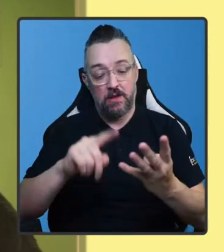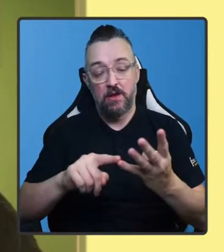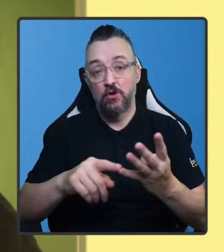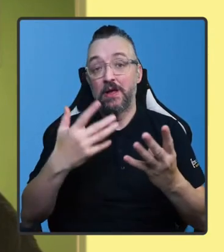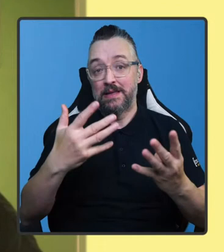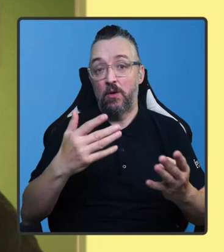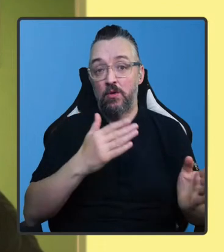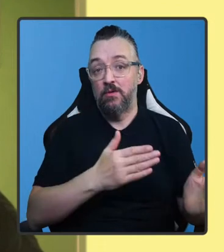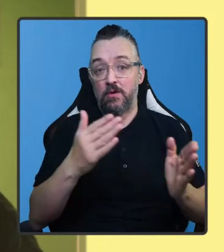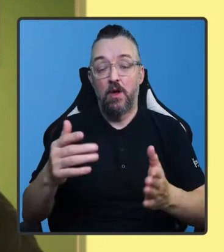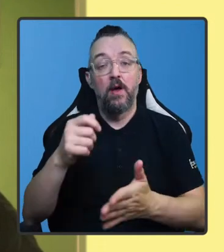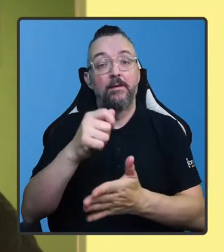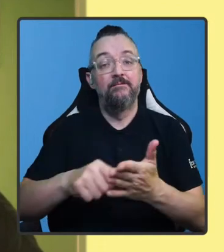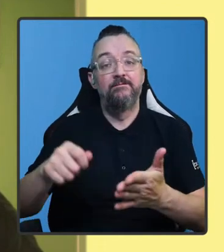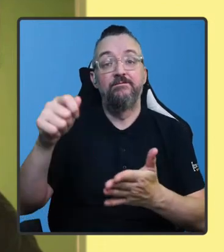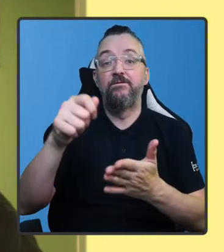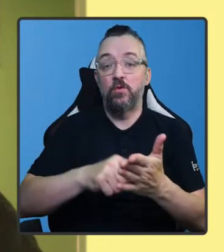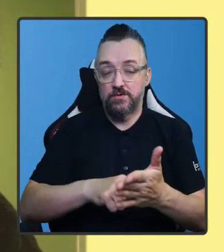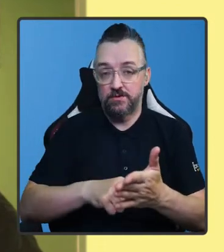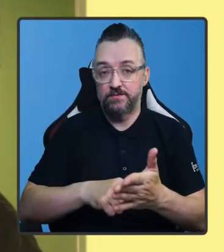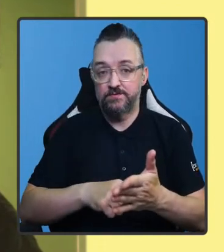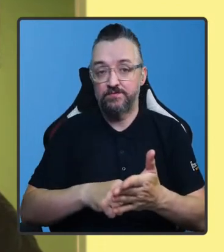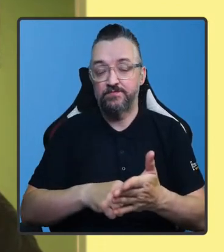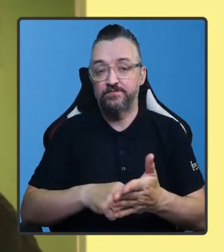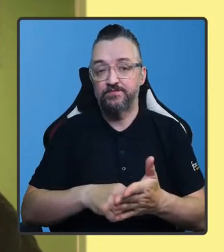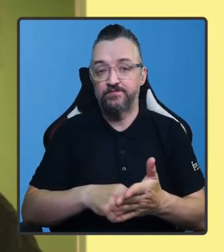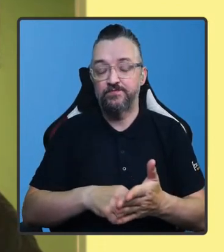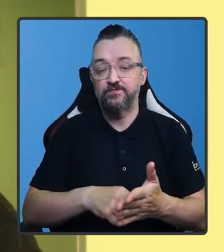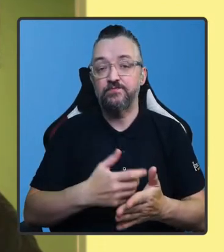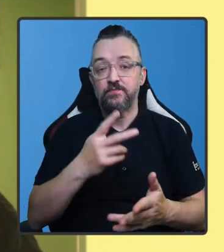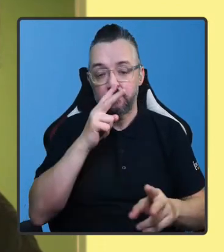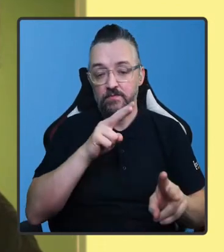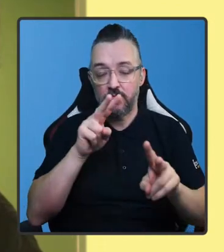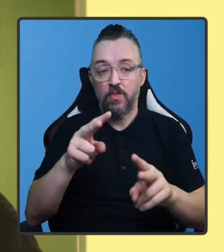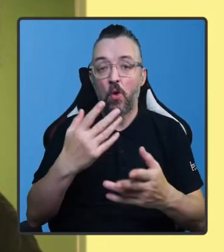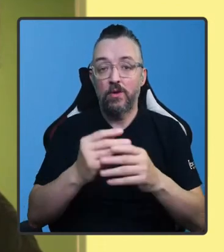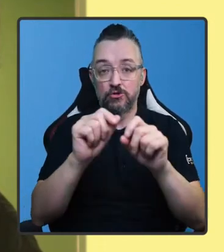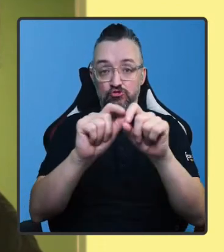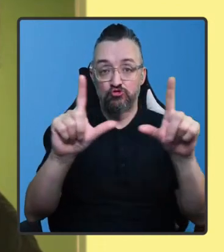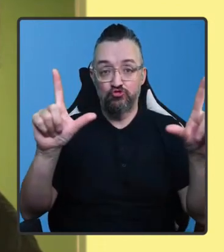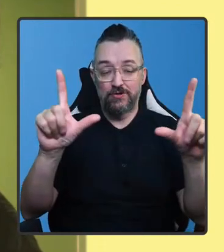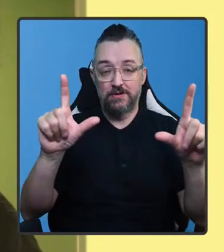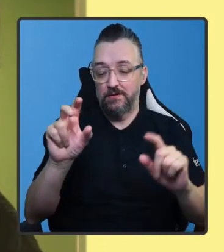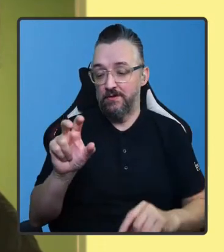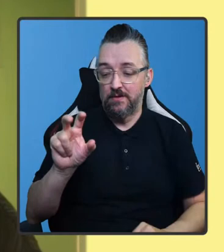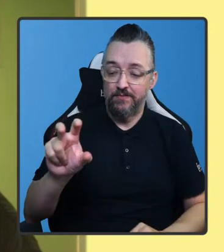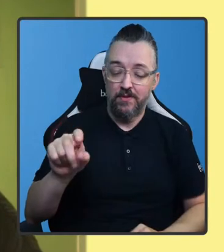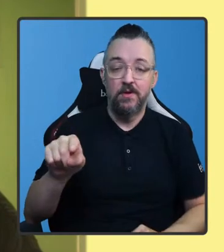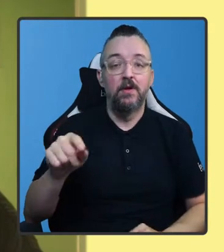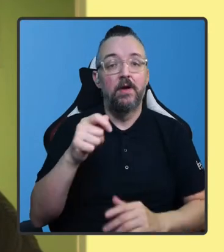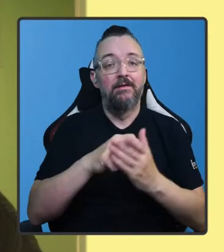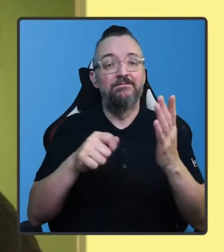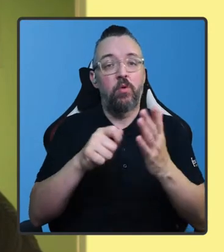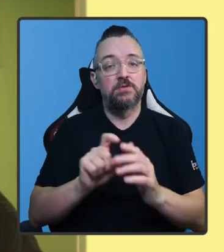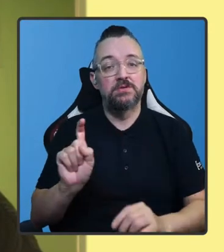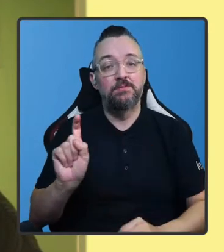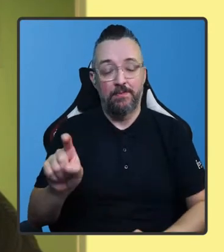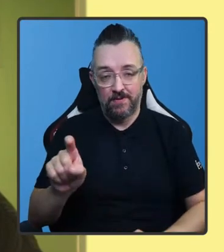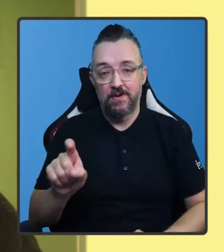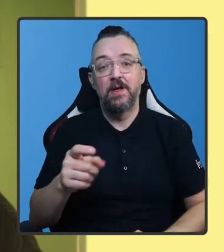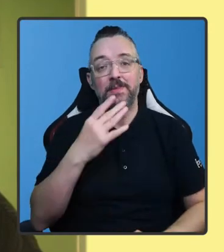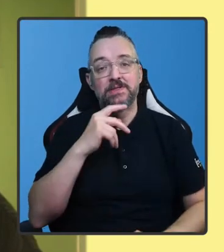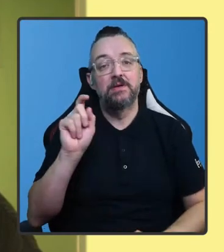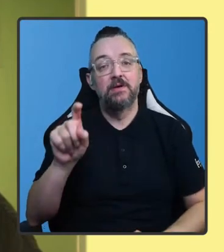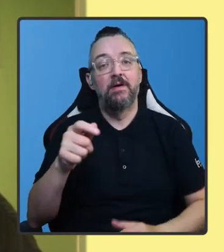to voting. And if I can ask you to look on your screens for your voting buttons, and please vote